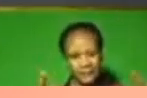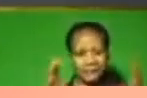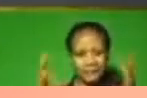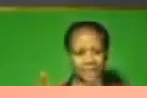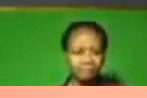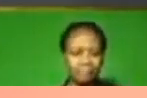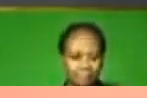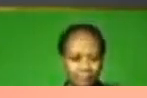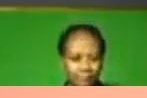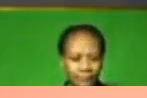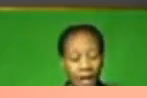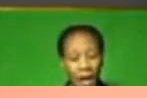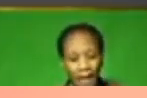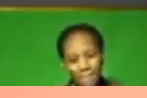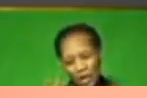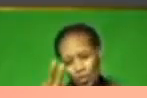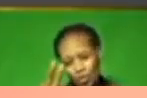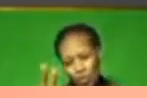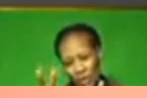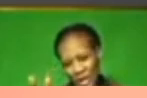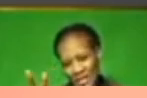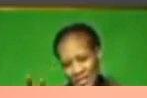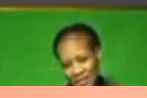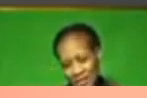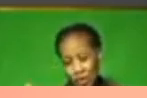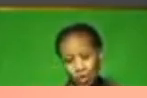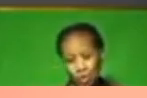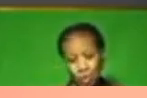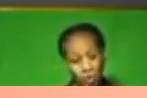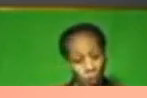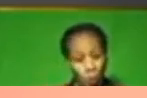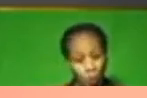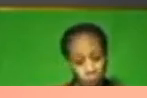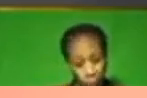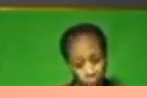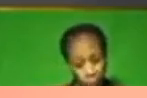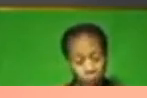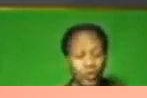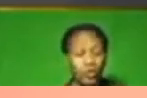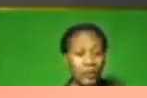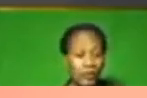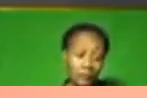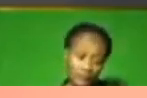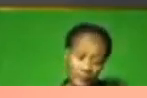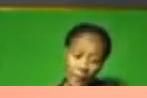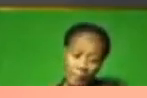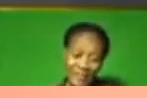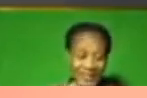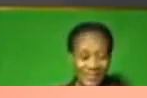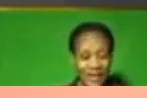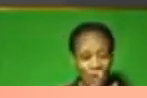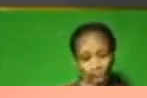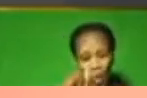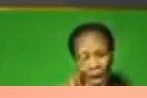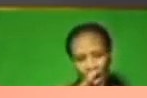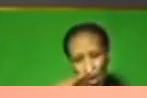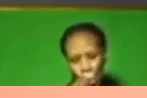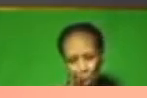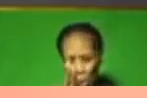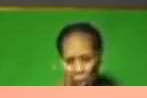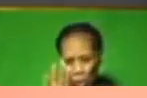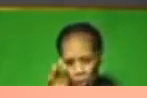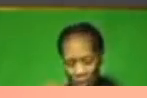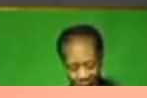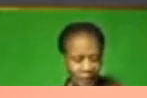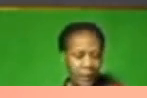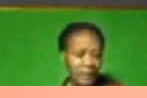The remaining 280 schools, which Minister Wahube and Deputy